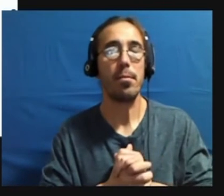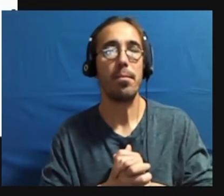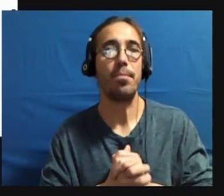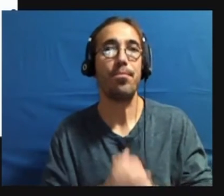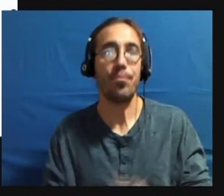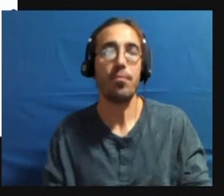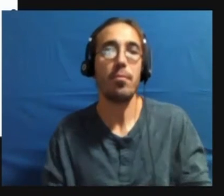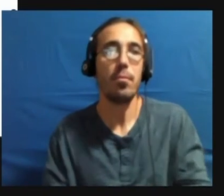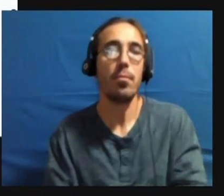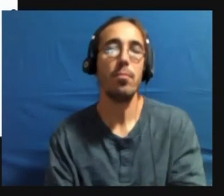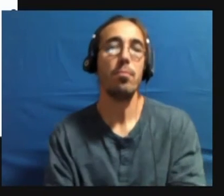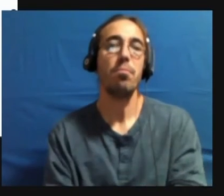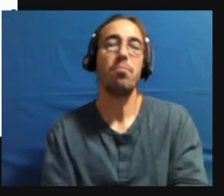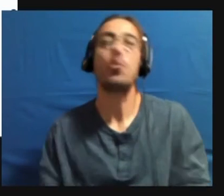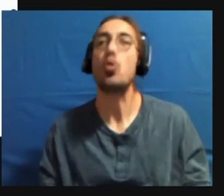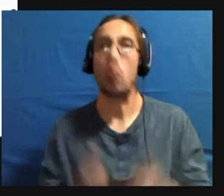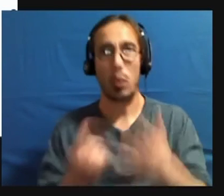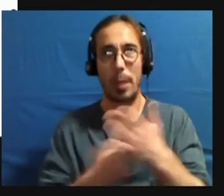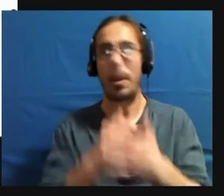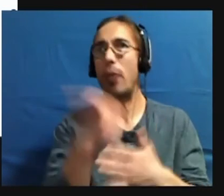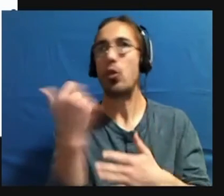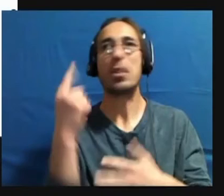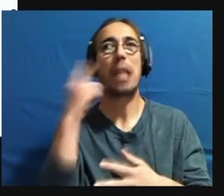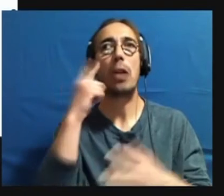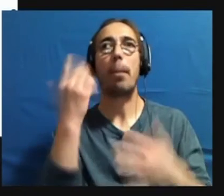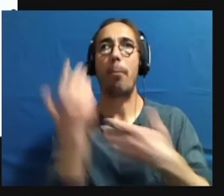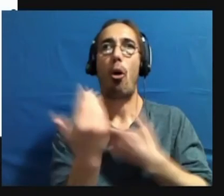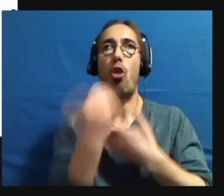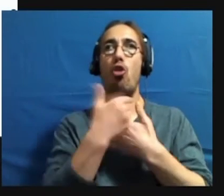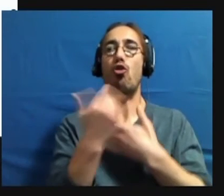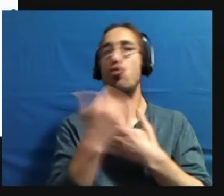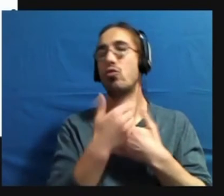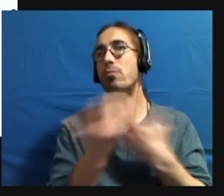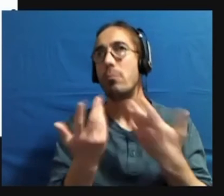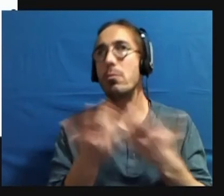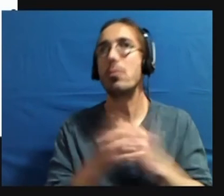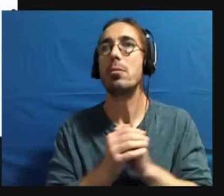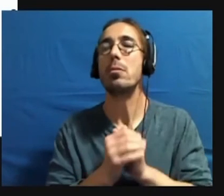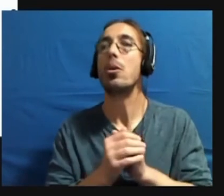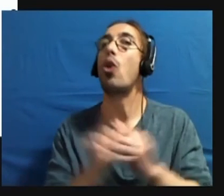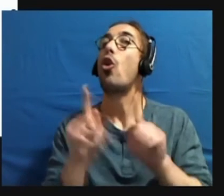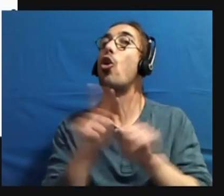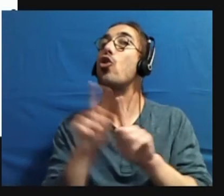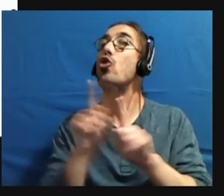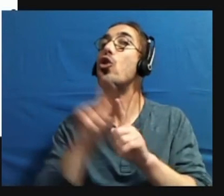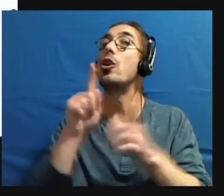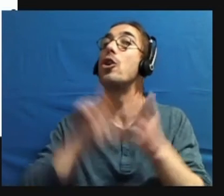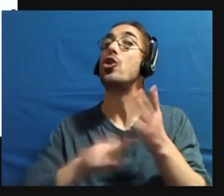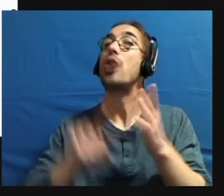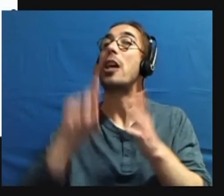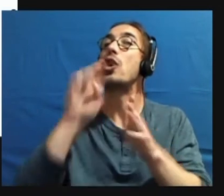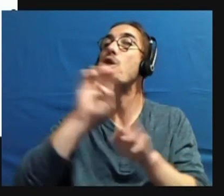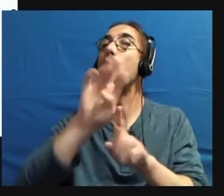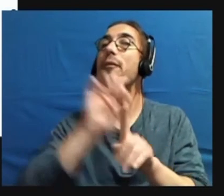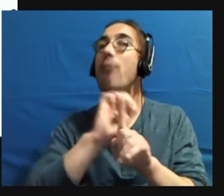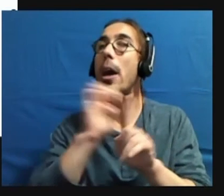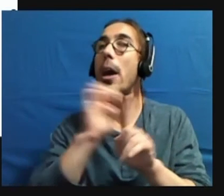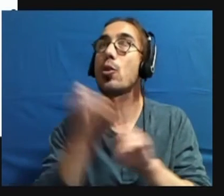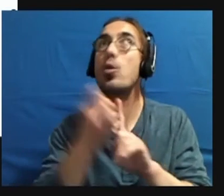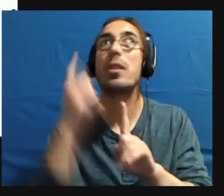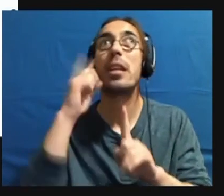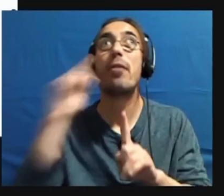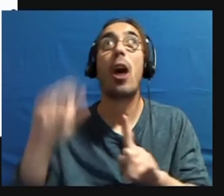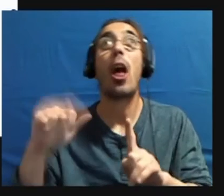sound that is bothering us. So I would also look into the environment and the sounds in the environment and see what's going on there.